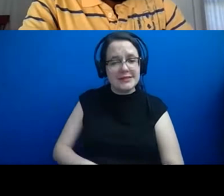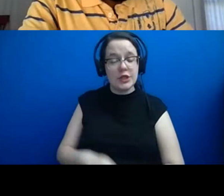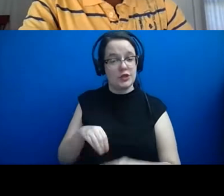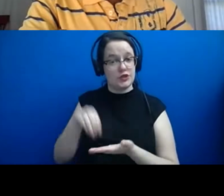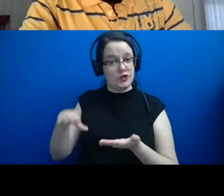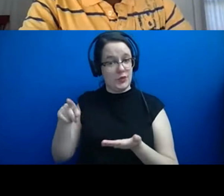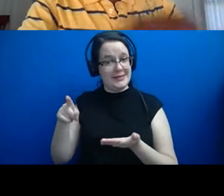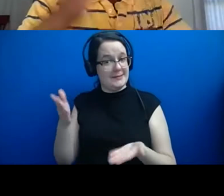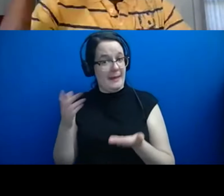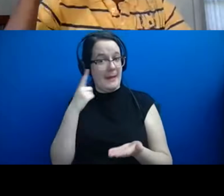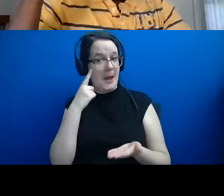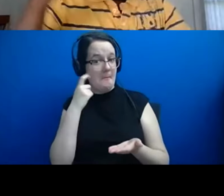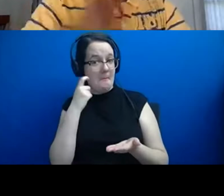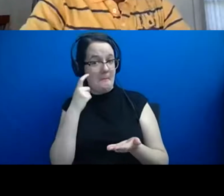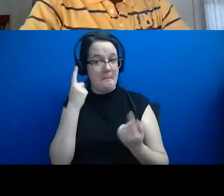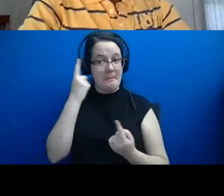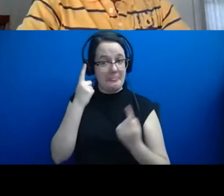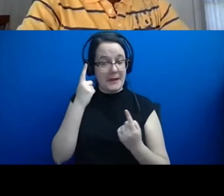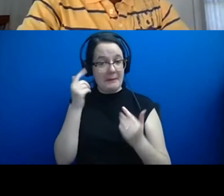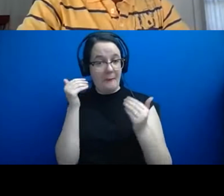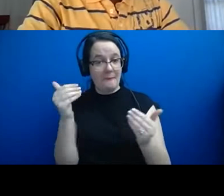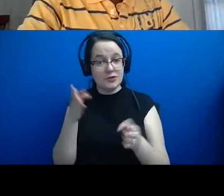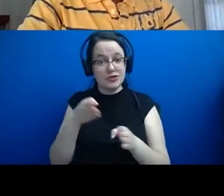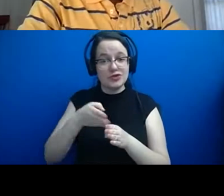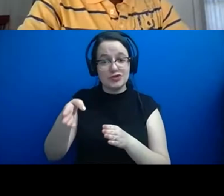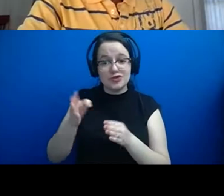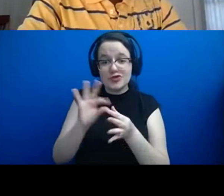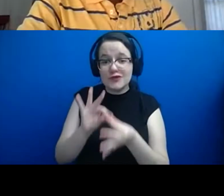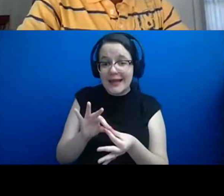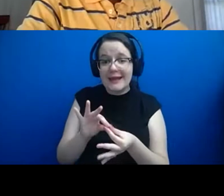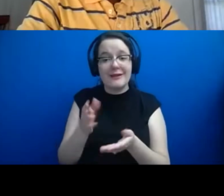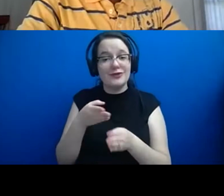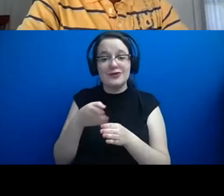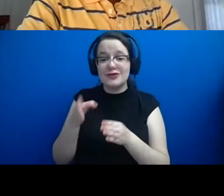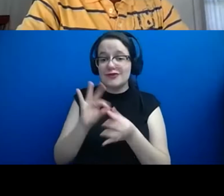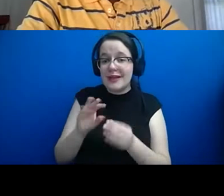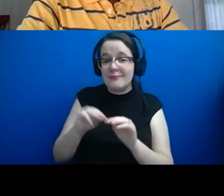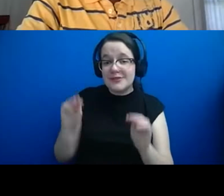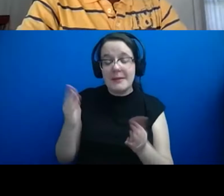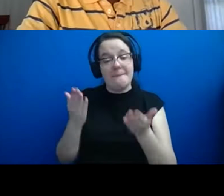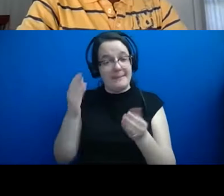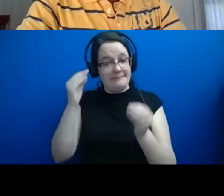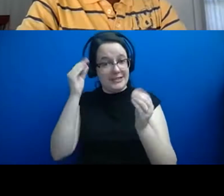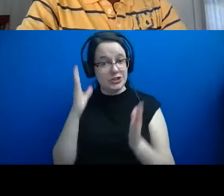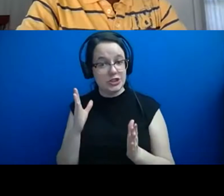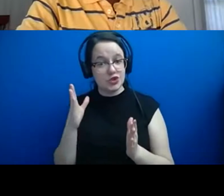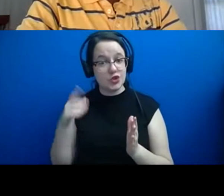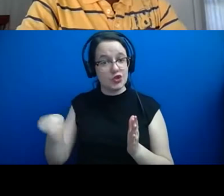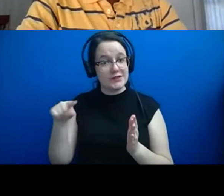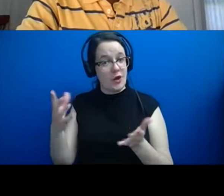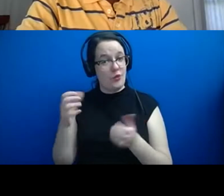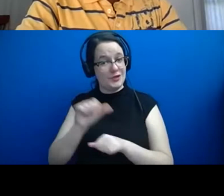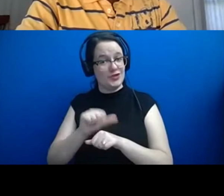careers related to careers in the museum, whether it's teachers who would want to work as